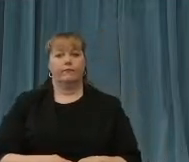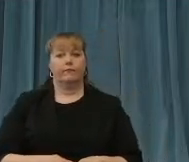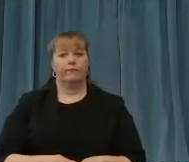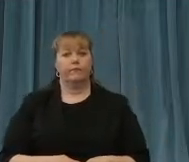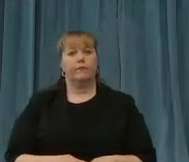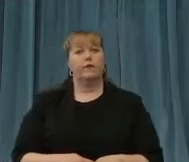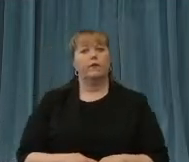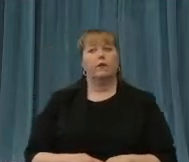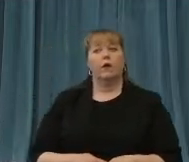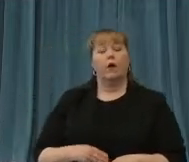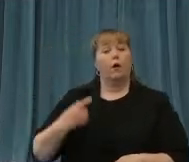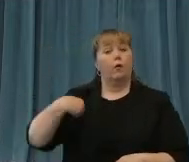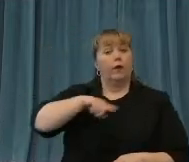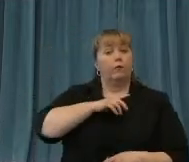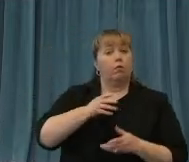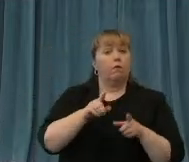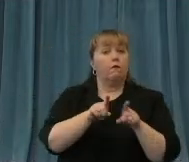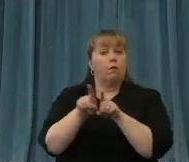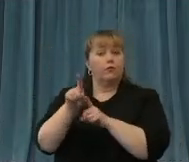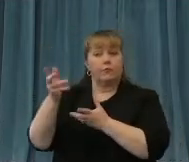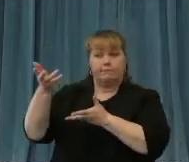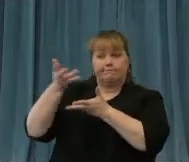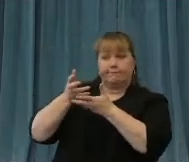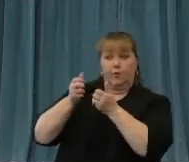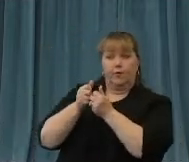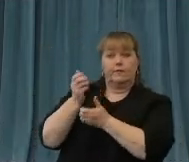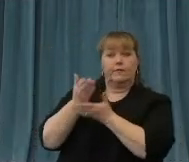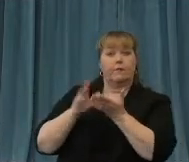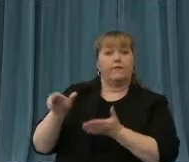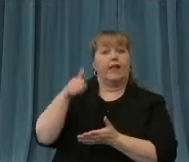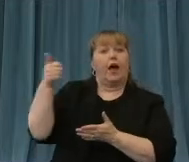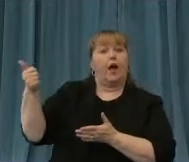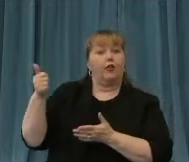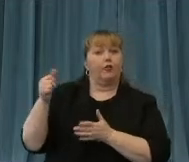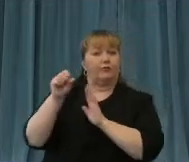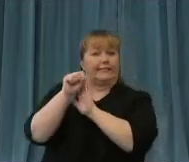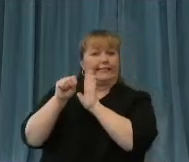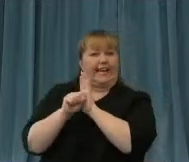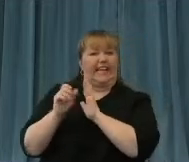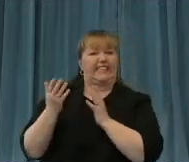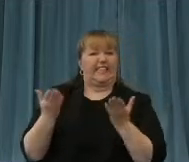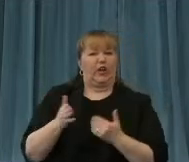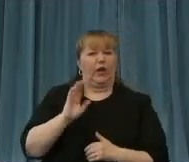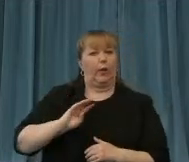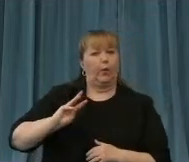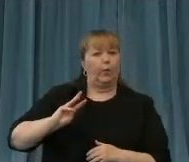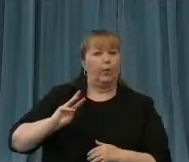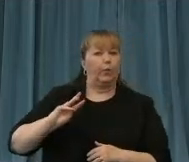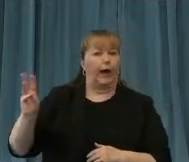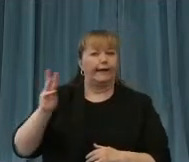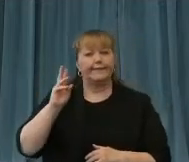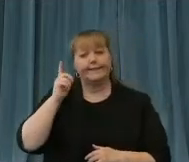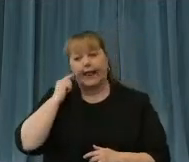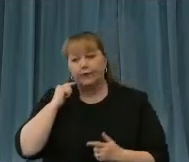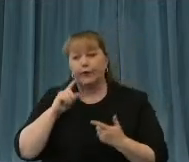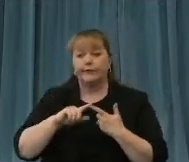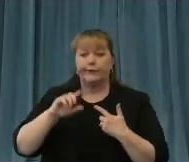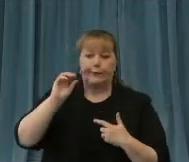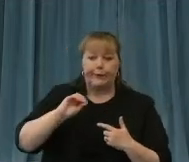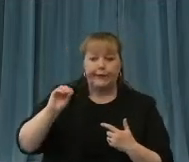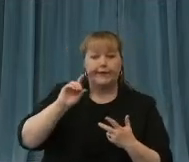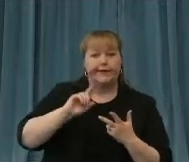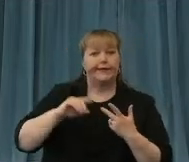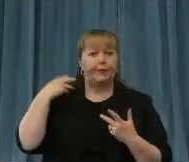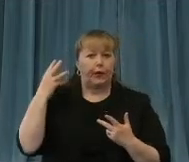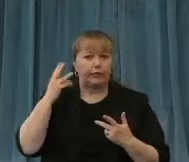our fellow Western states. We're in close conversations now to share challenges, solutions, and best practices,